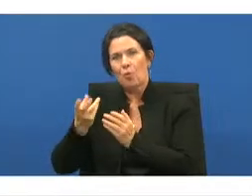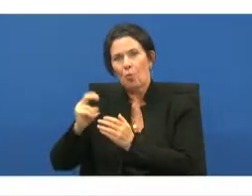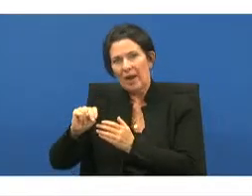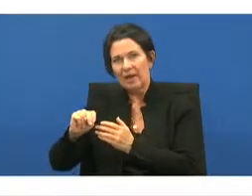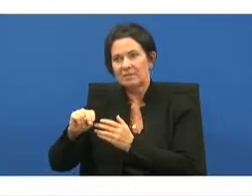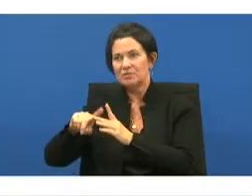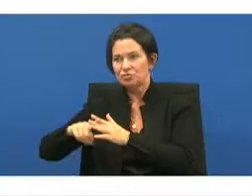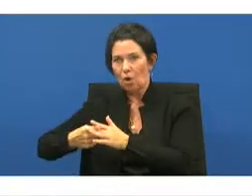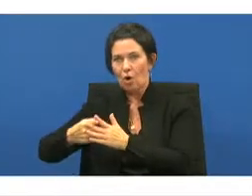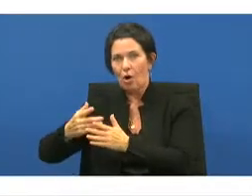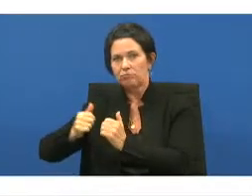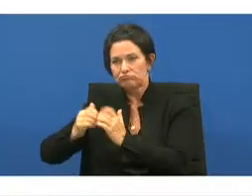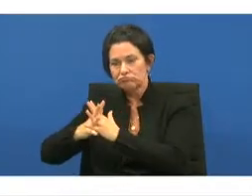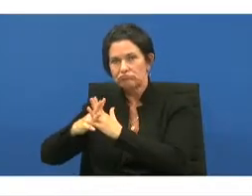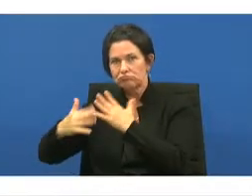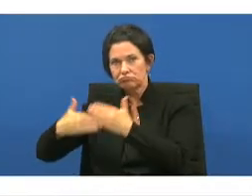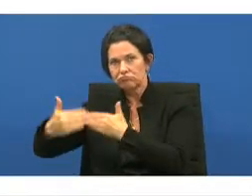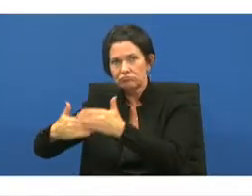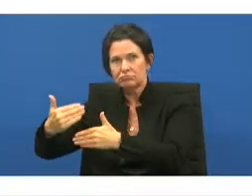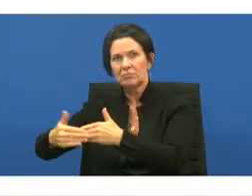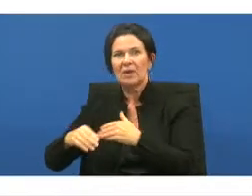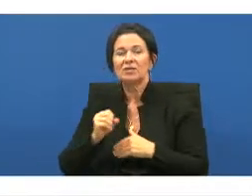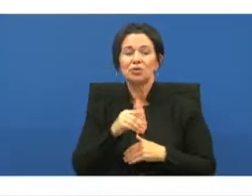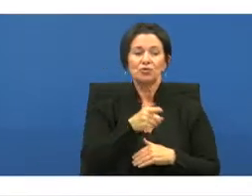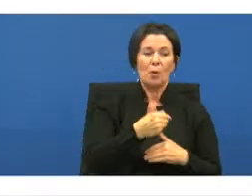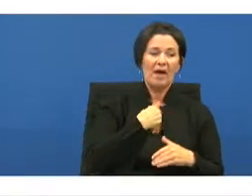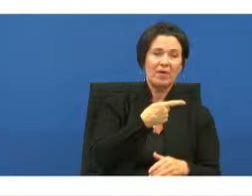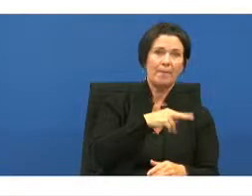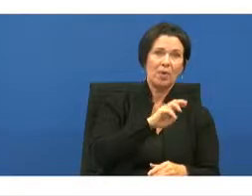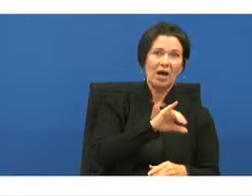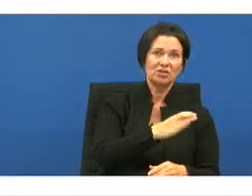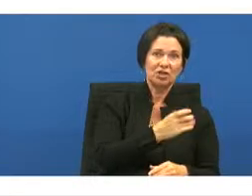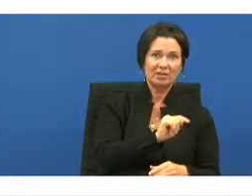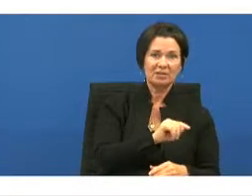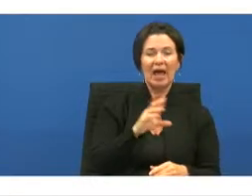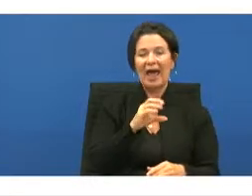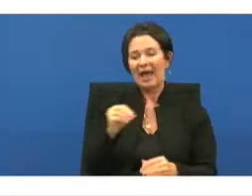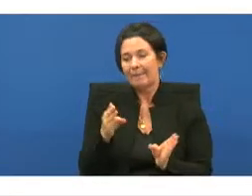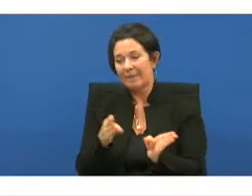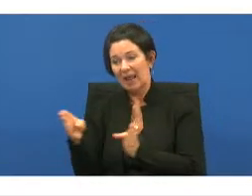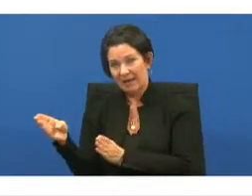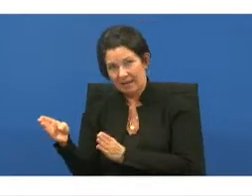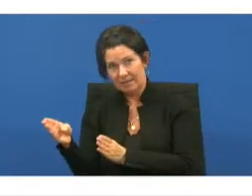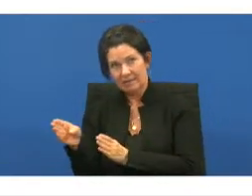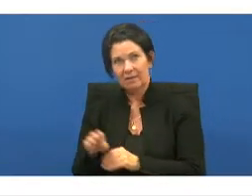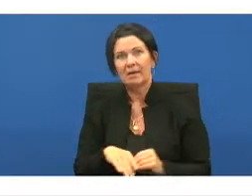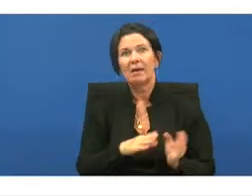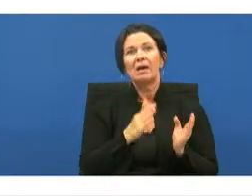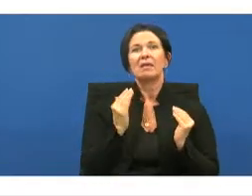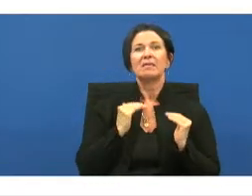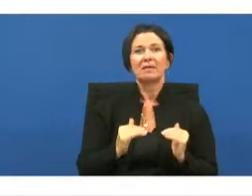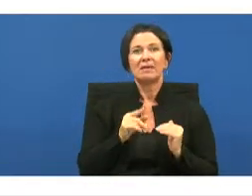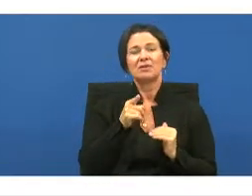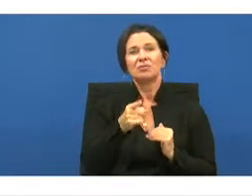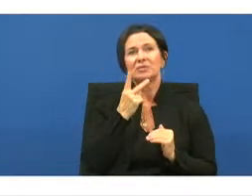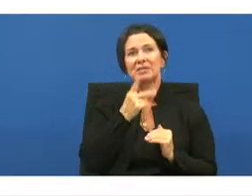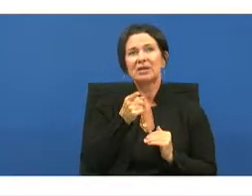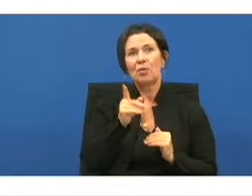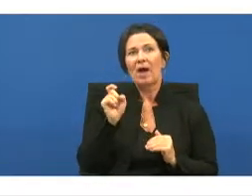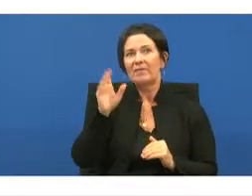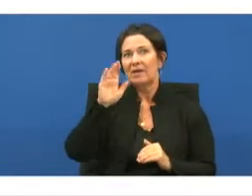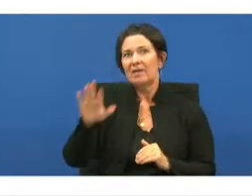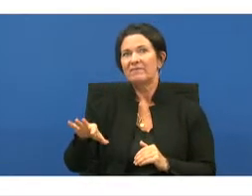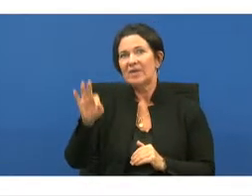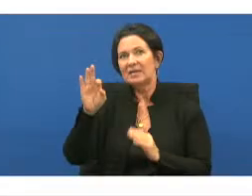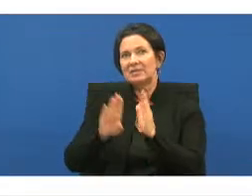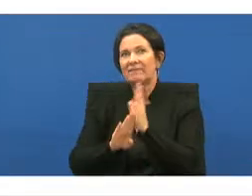project and an implementation plan. So then if we go to the next slide, it will talk about finding a development partner. And